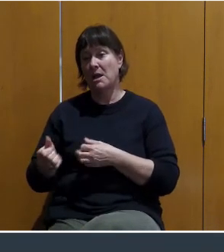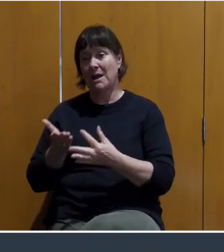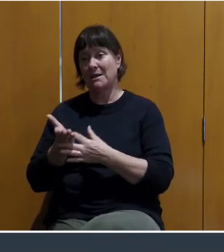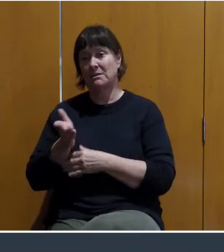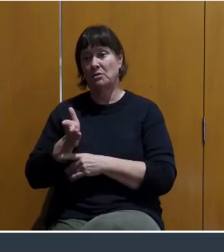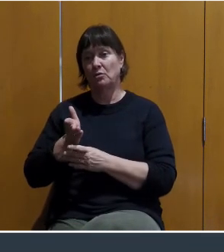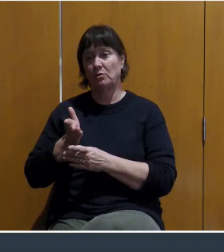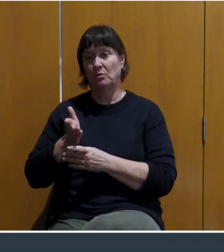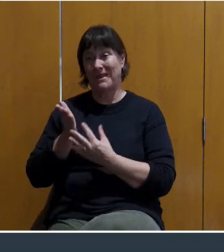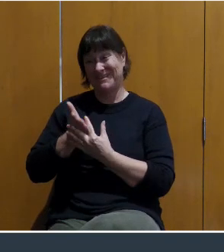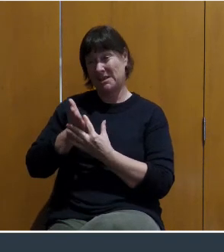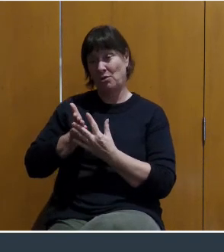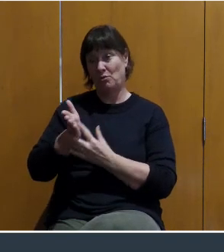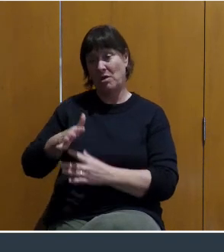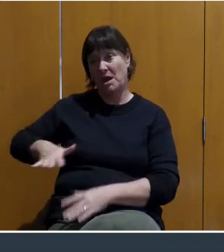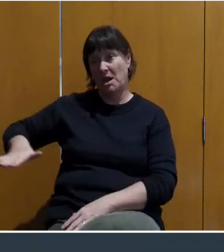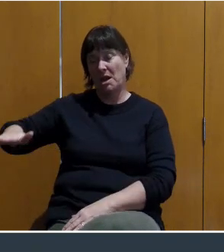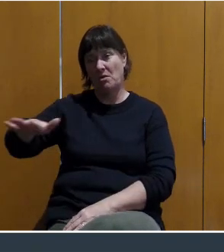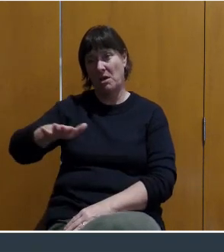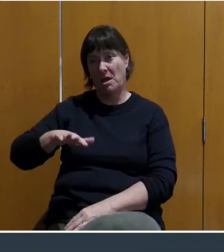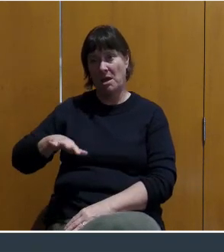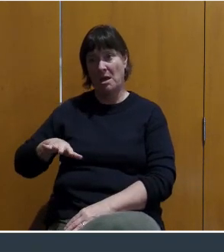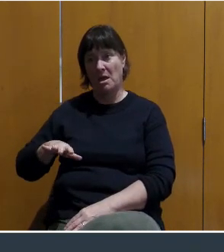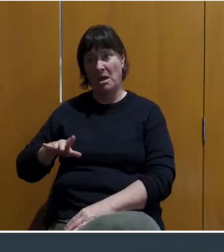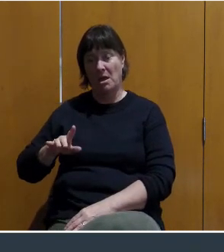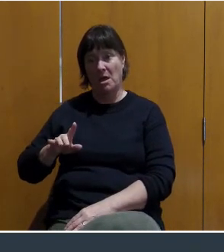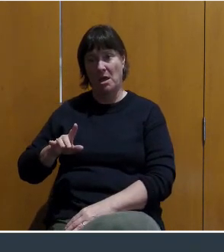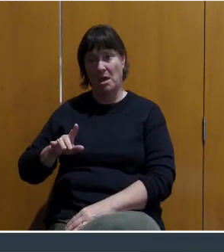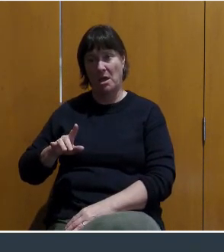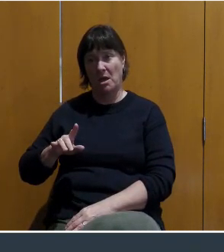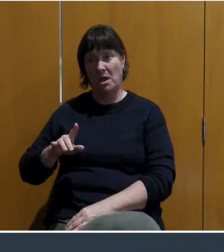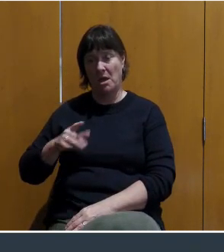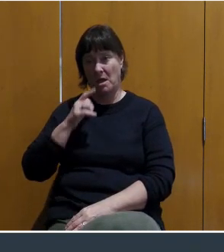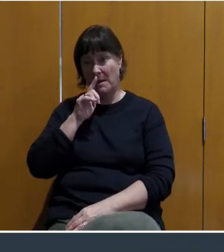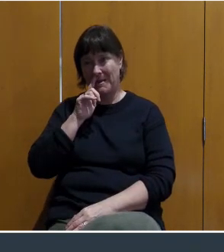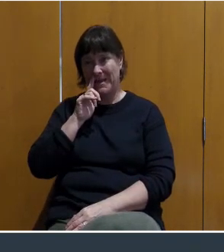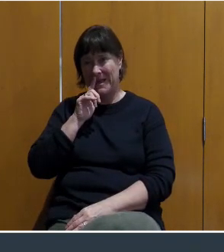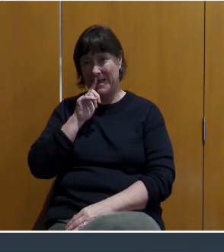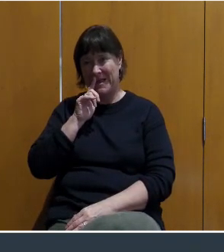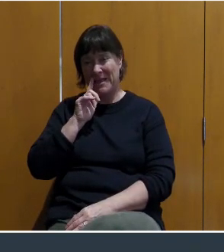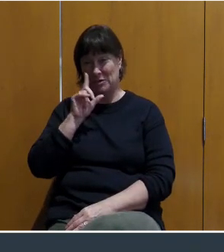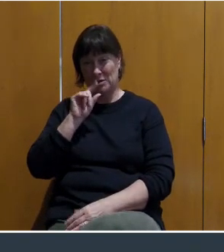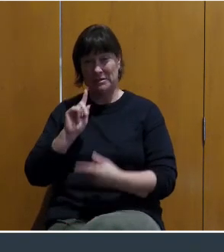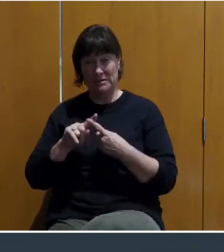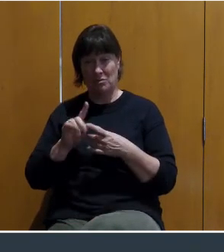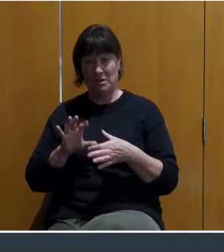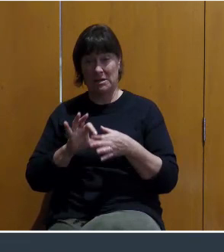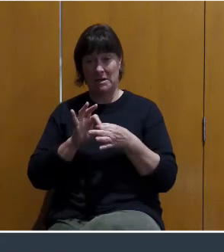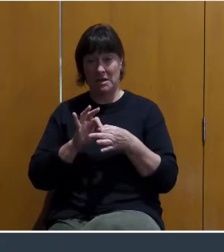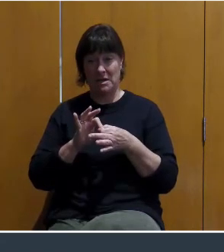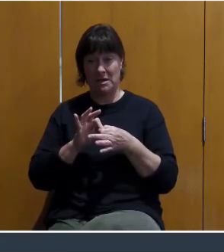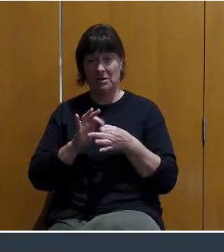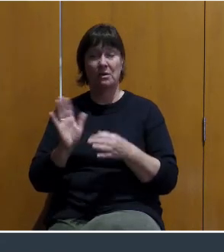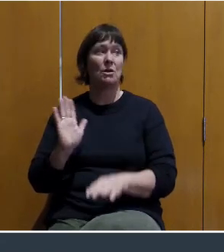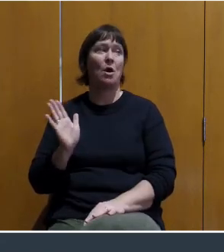area. Is that's still maintained in terms of connection of the network?